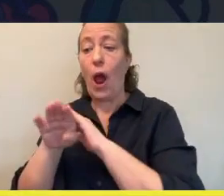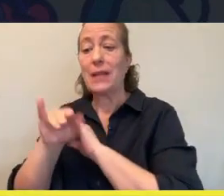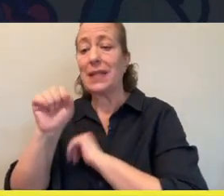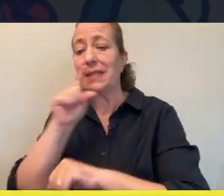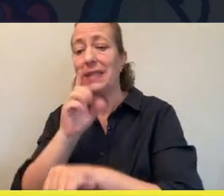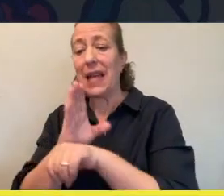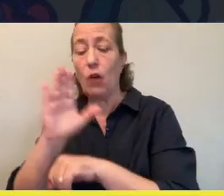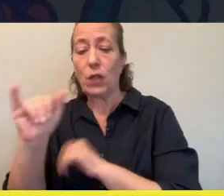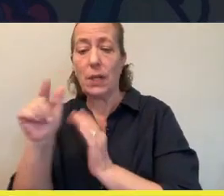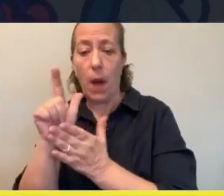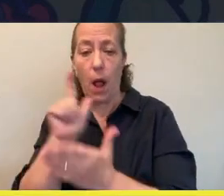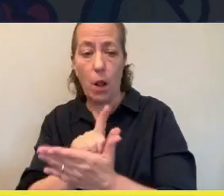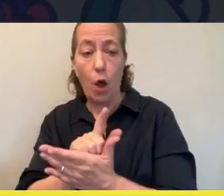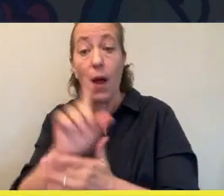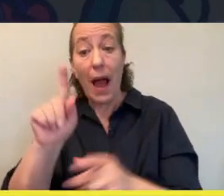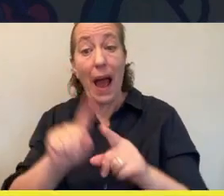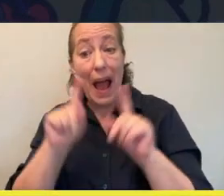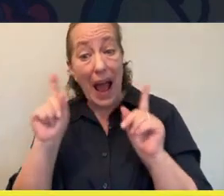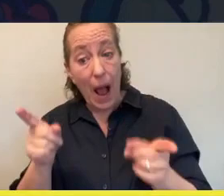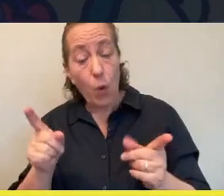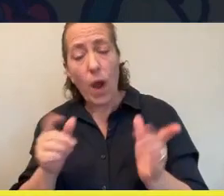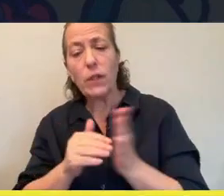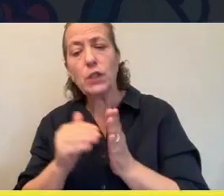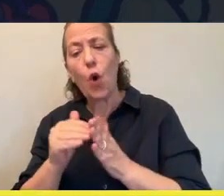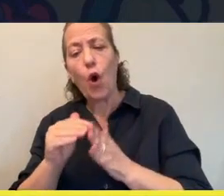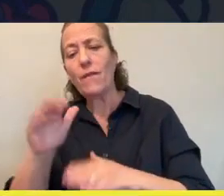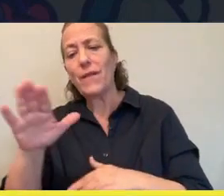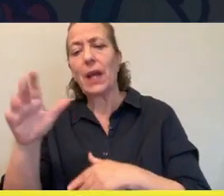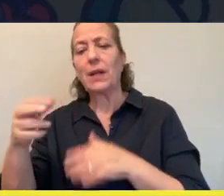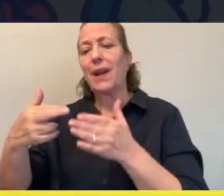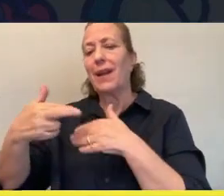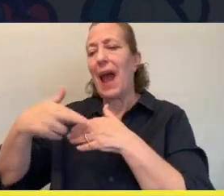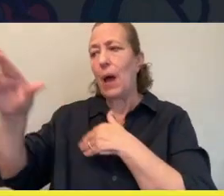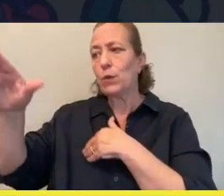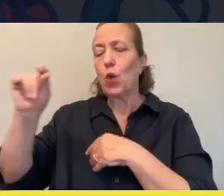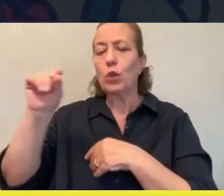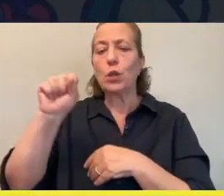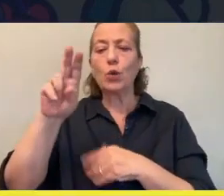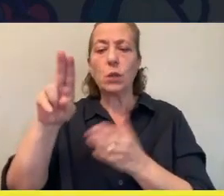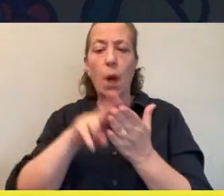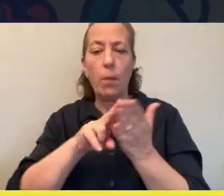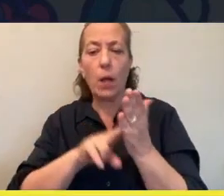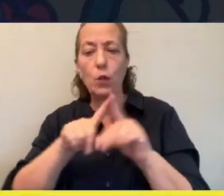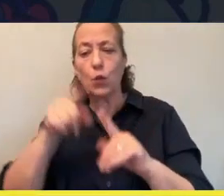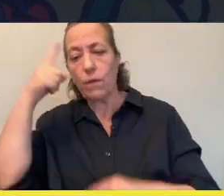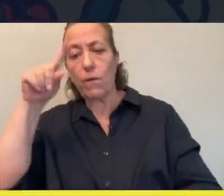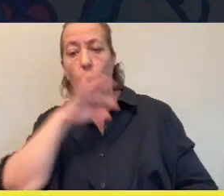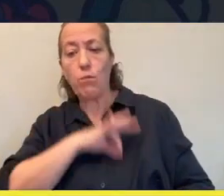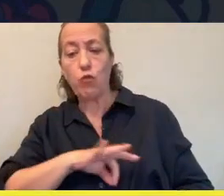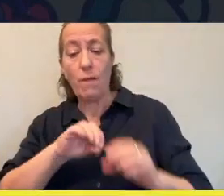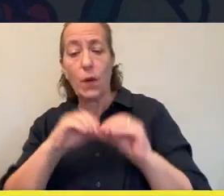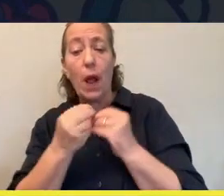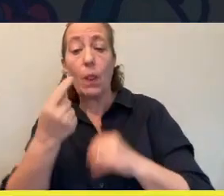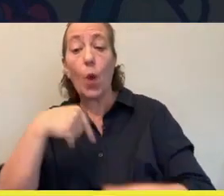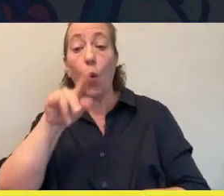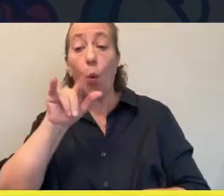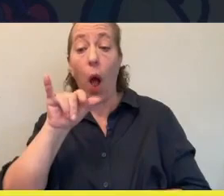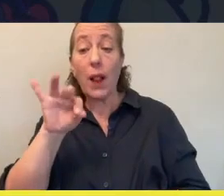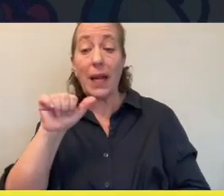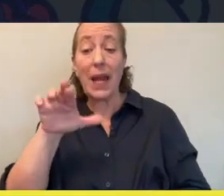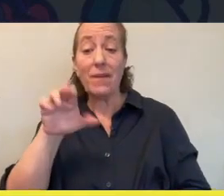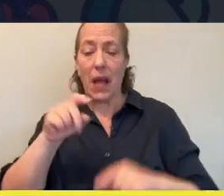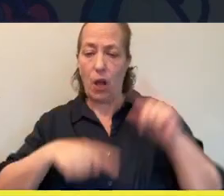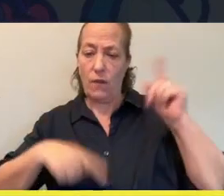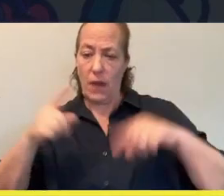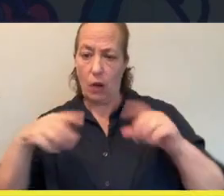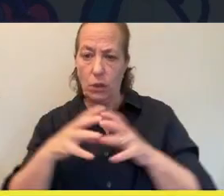law. However, it's often outsourced or subcontracted to for-profit organizations, and the quality of care varies widely. So